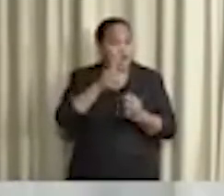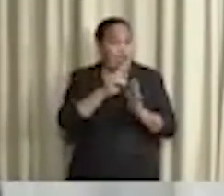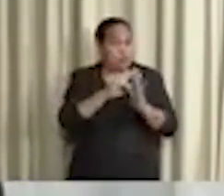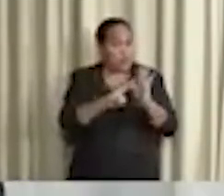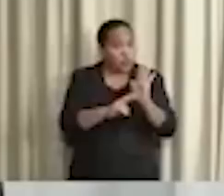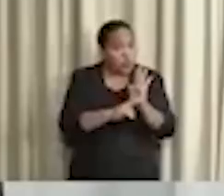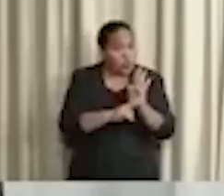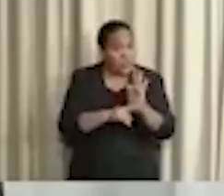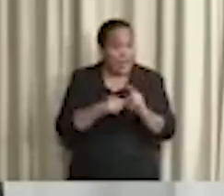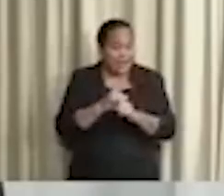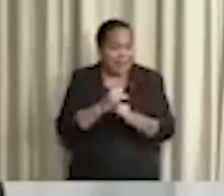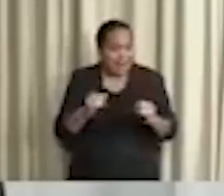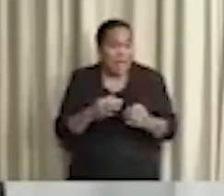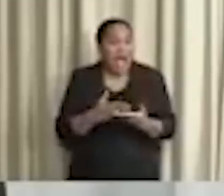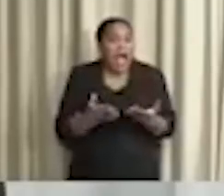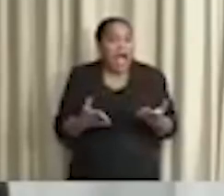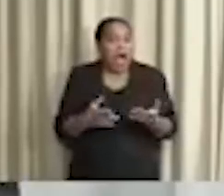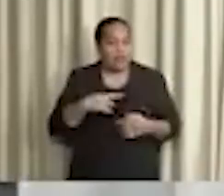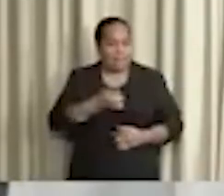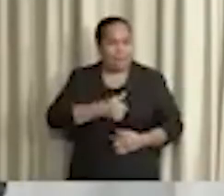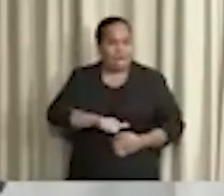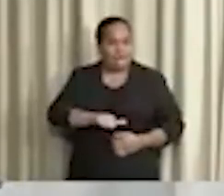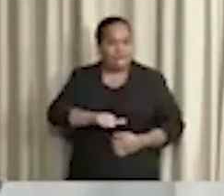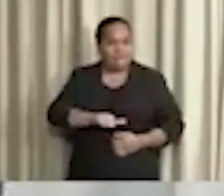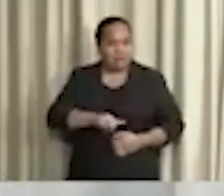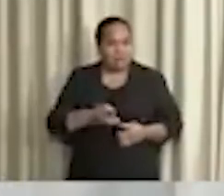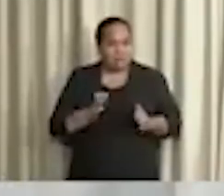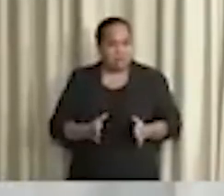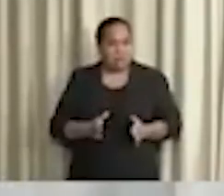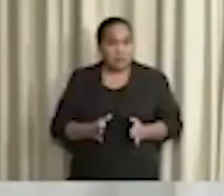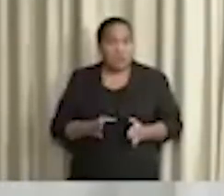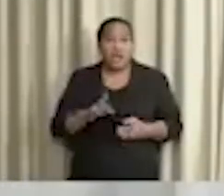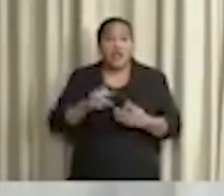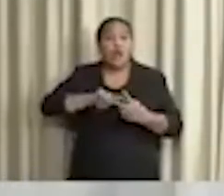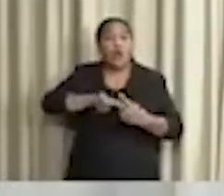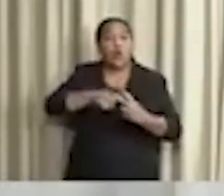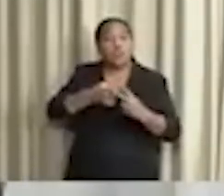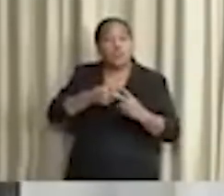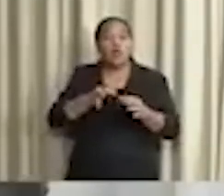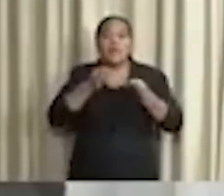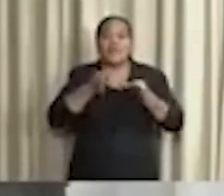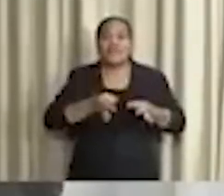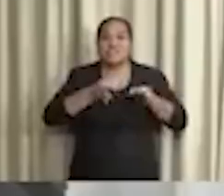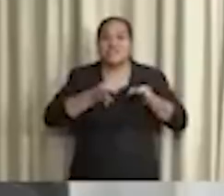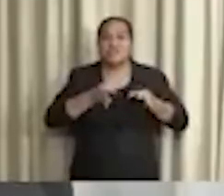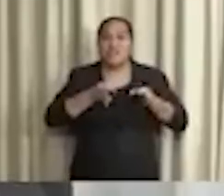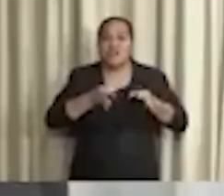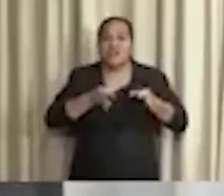ministers and how we should conduct ourselves in the context of decision-making.